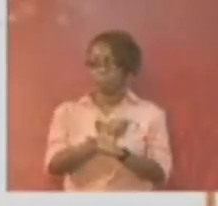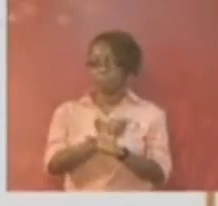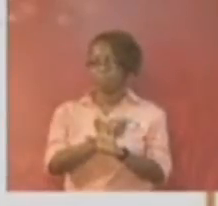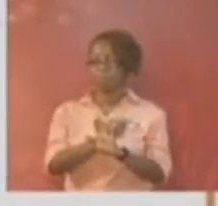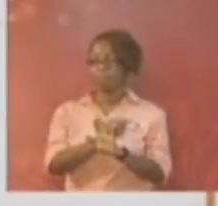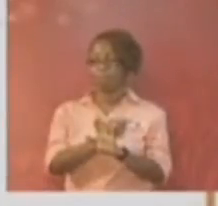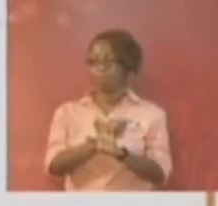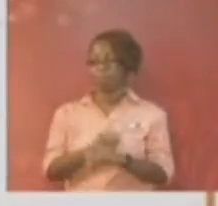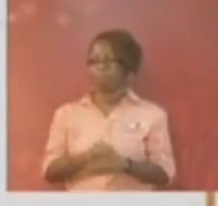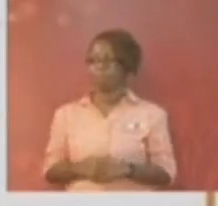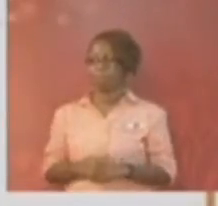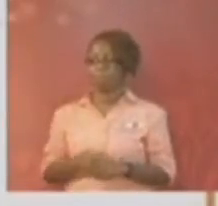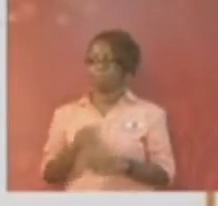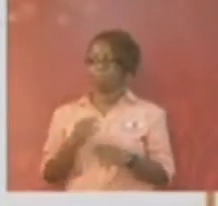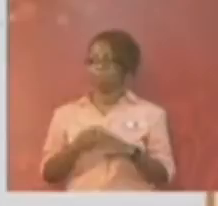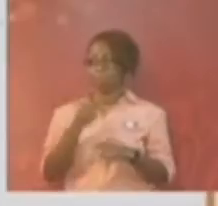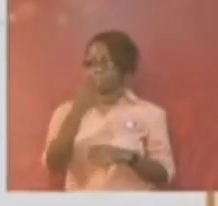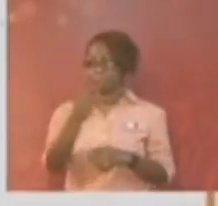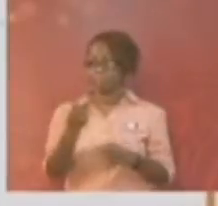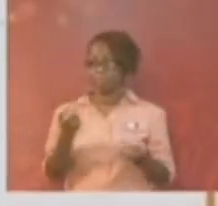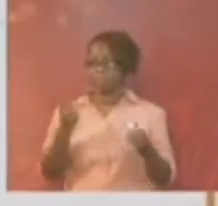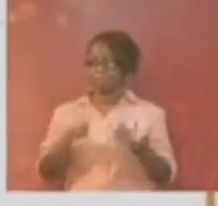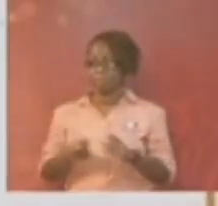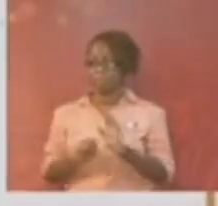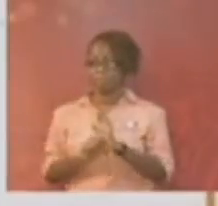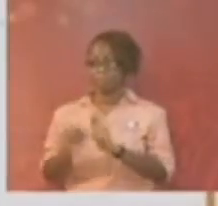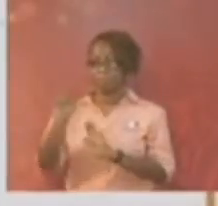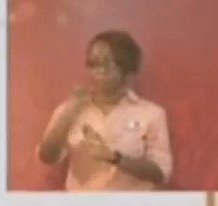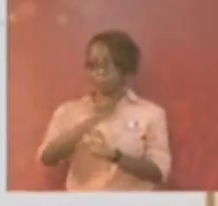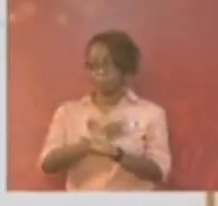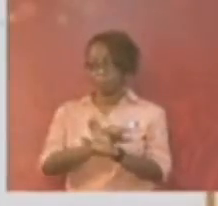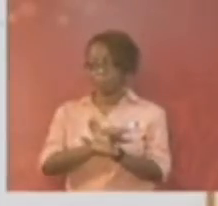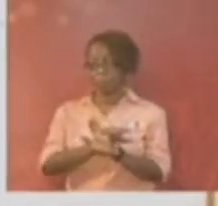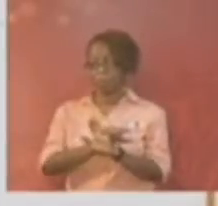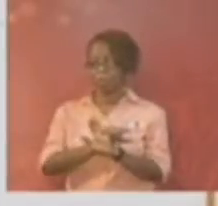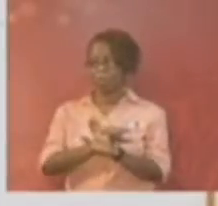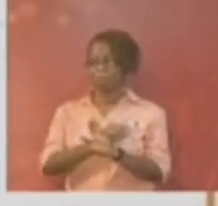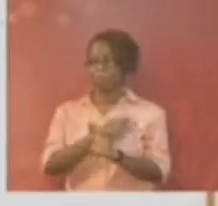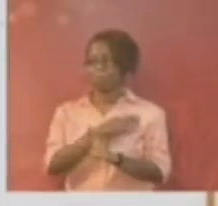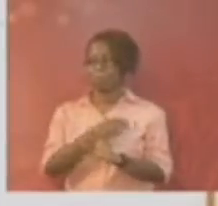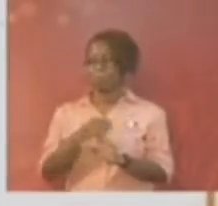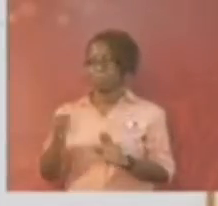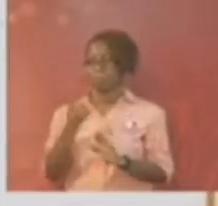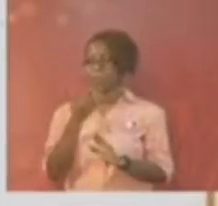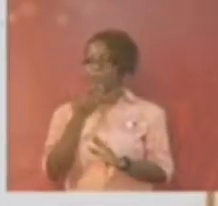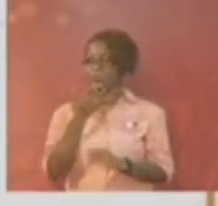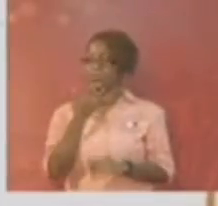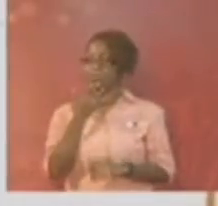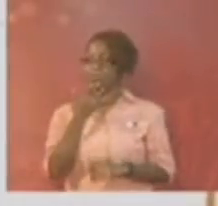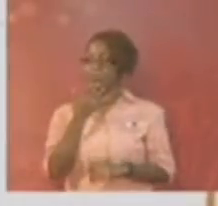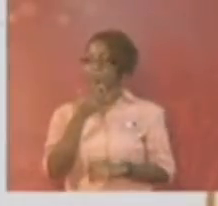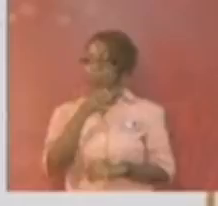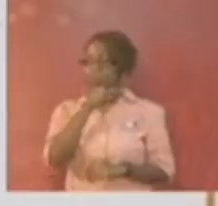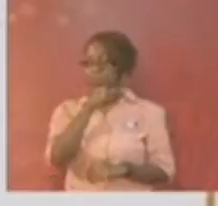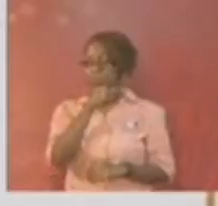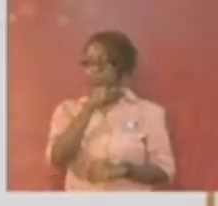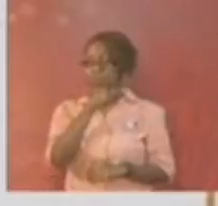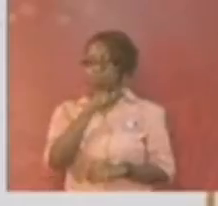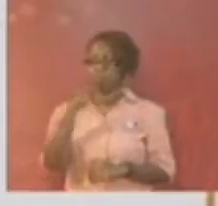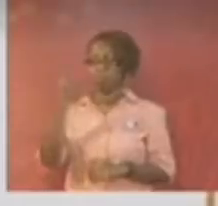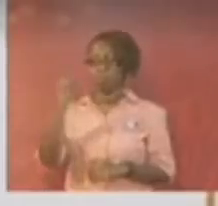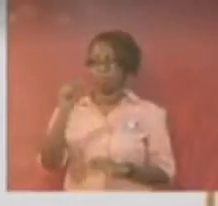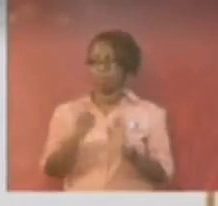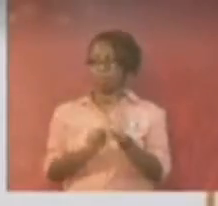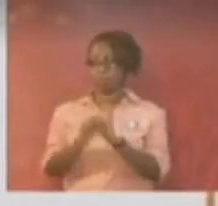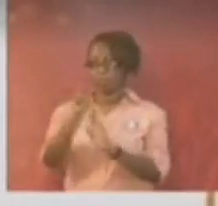August, dark blue for September, green for October, and orange for November. That curve shows that while we